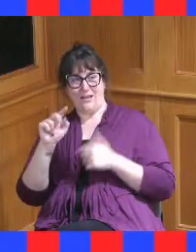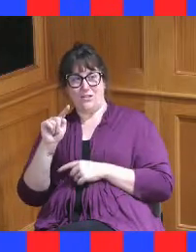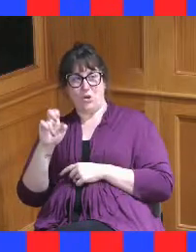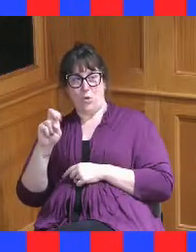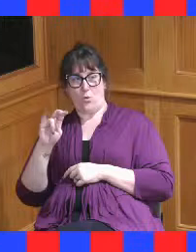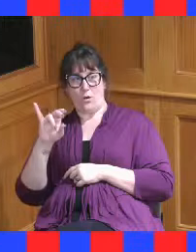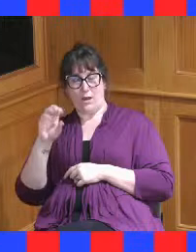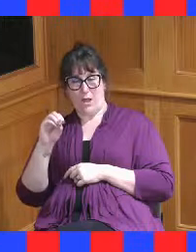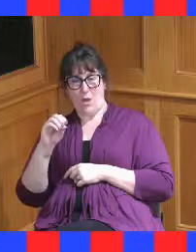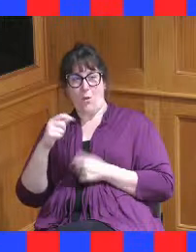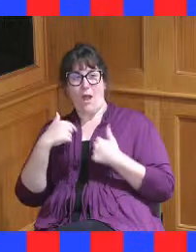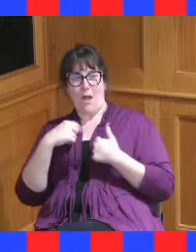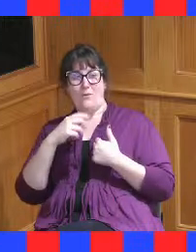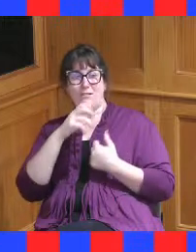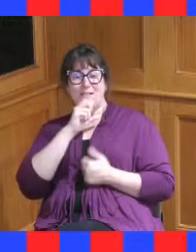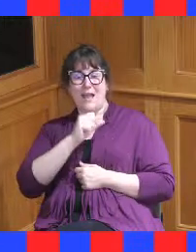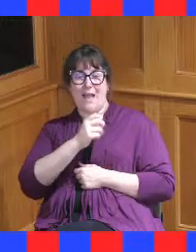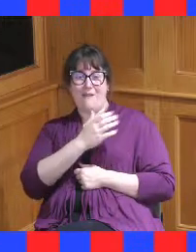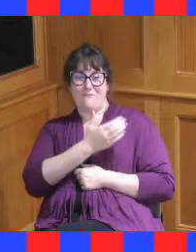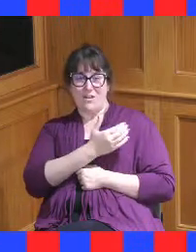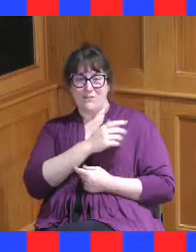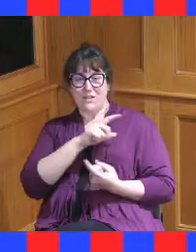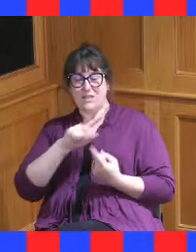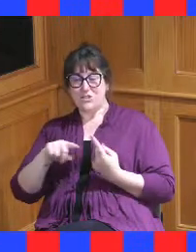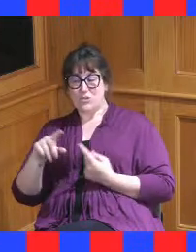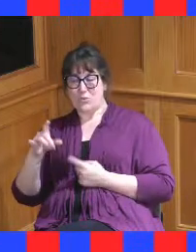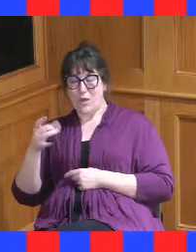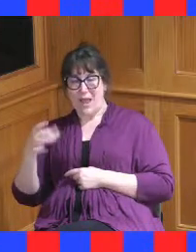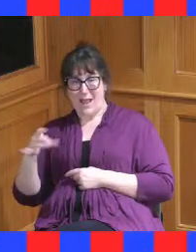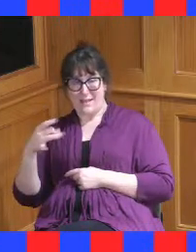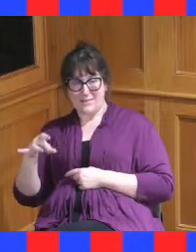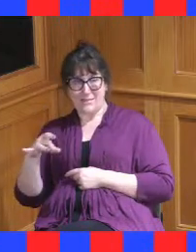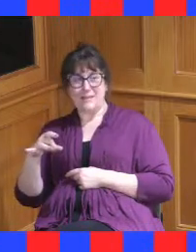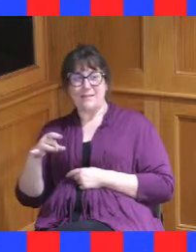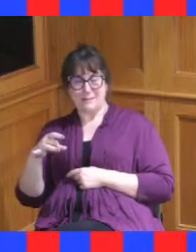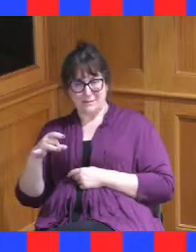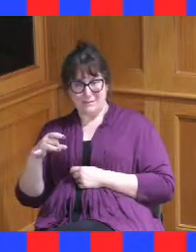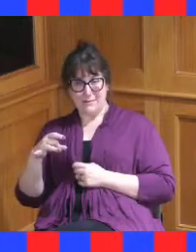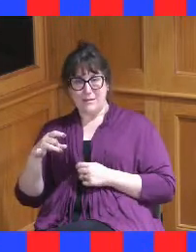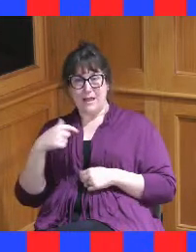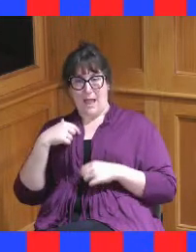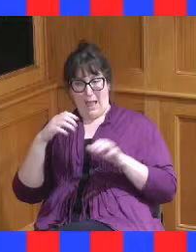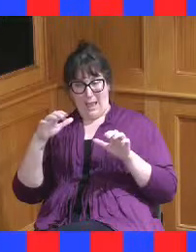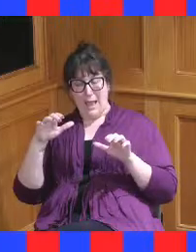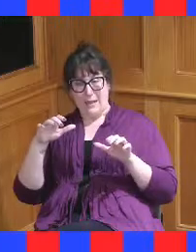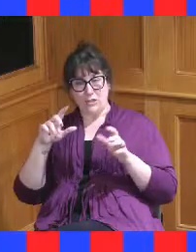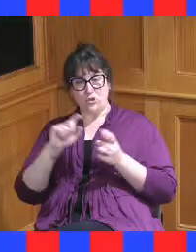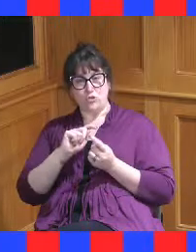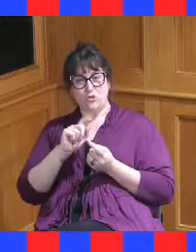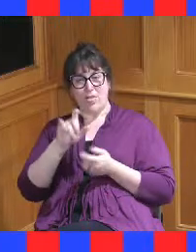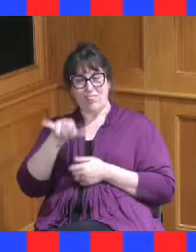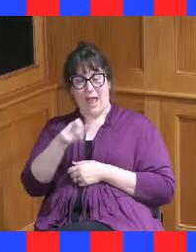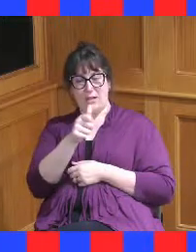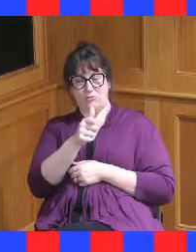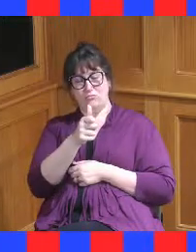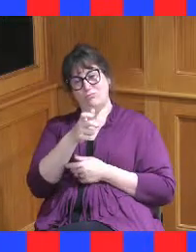15 to 18 when I emancipated. Afterward, I did briefly also do the transitional youth living program. I